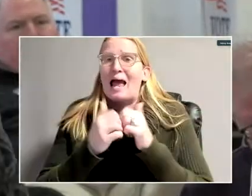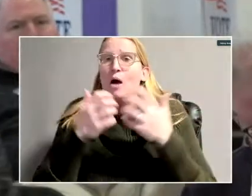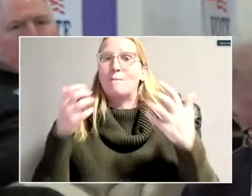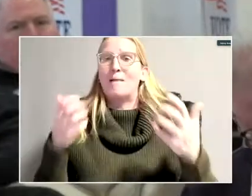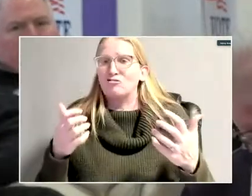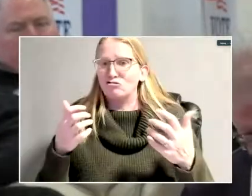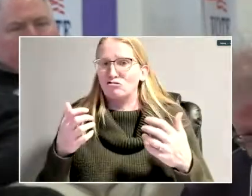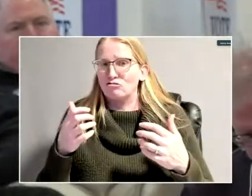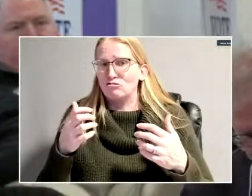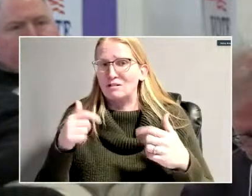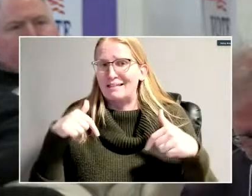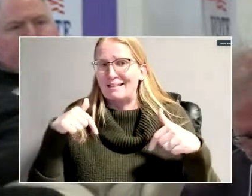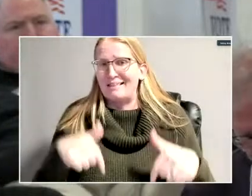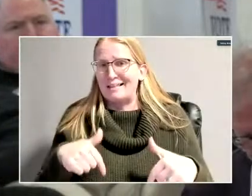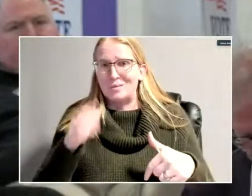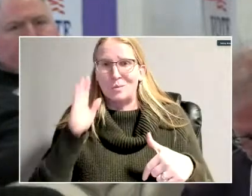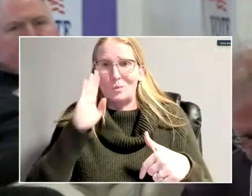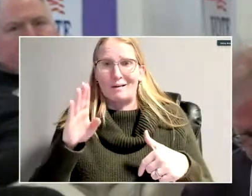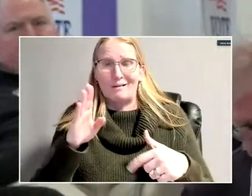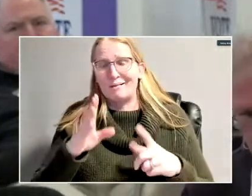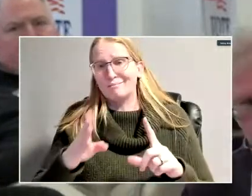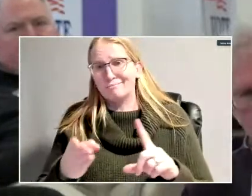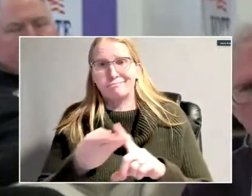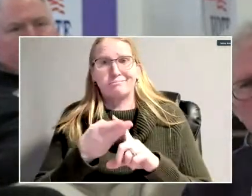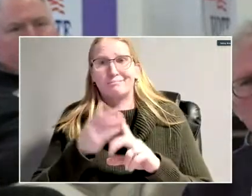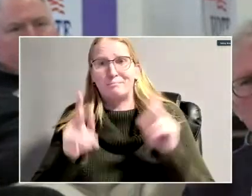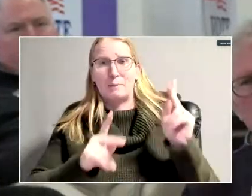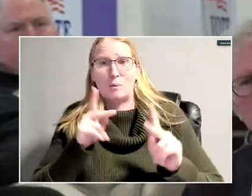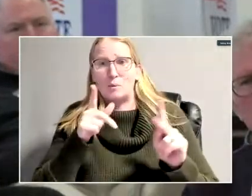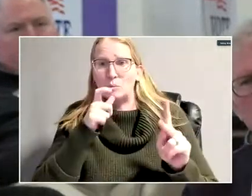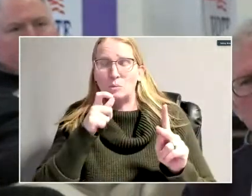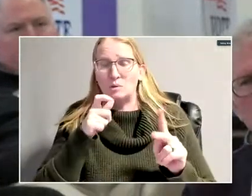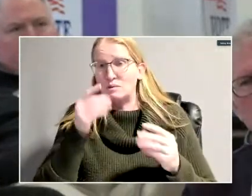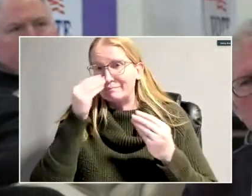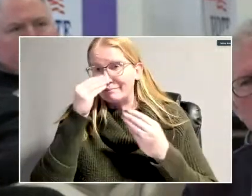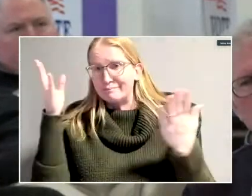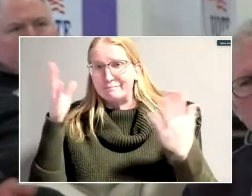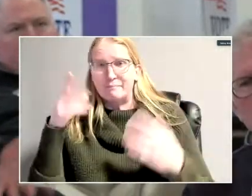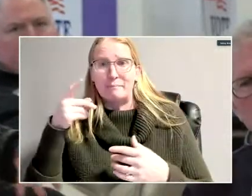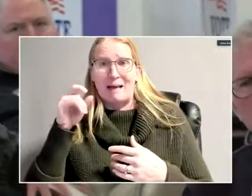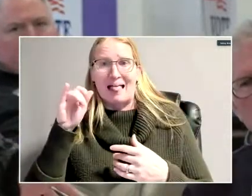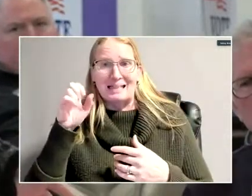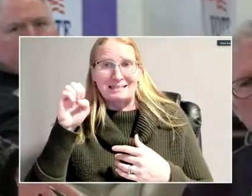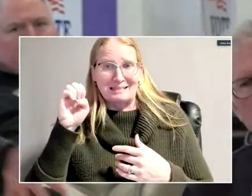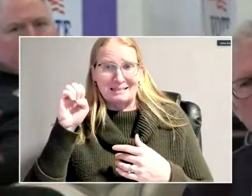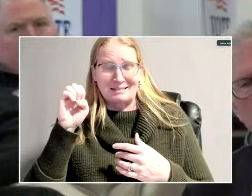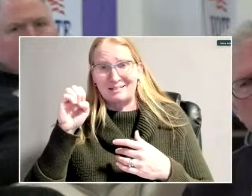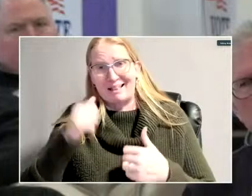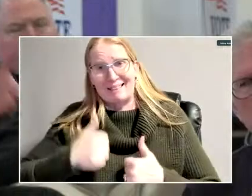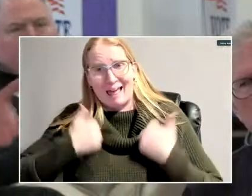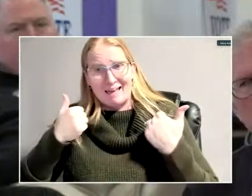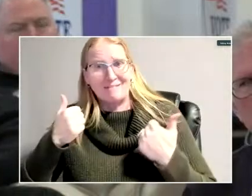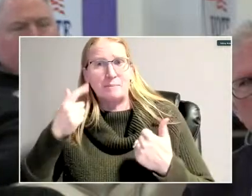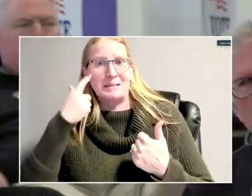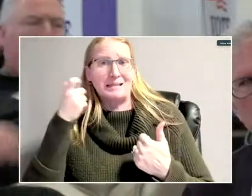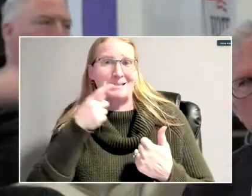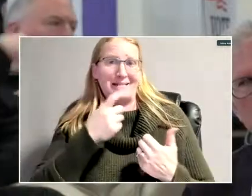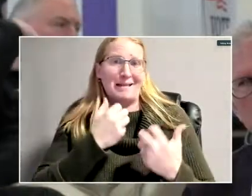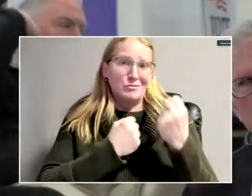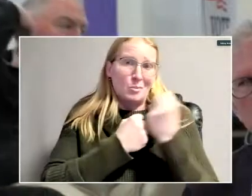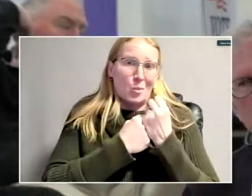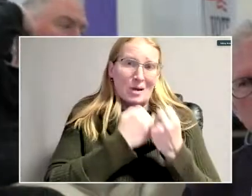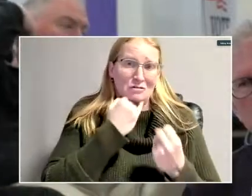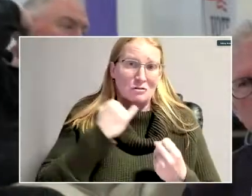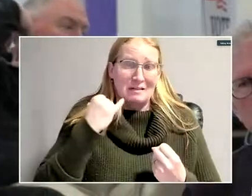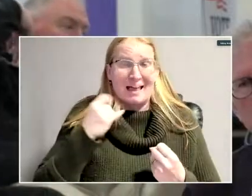who um are unwilling to care about Palestinian lives because of their support of Israel because I think they might be the same